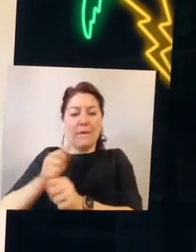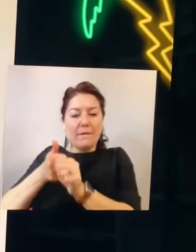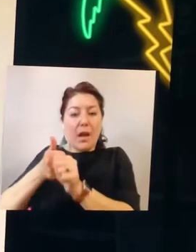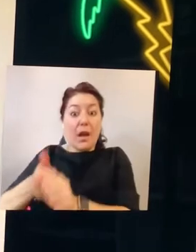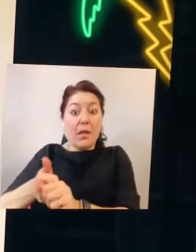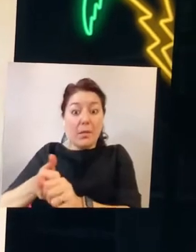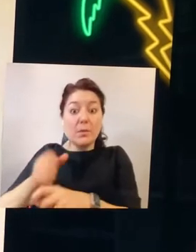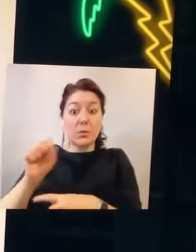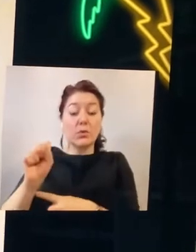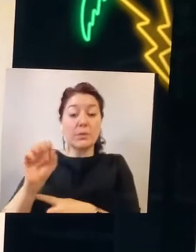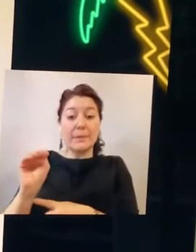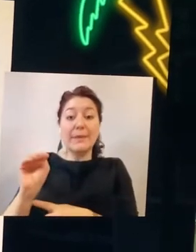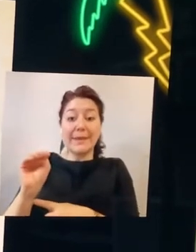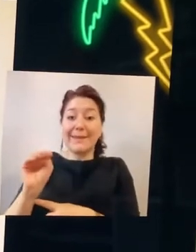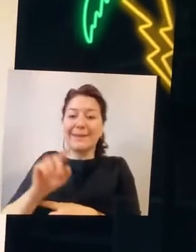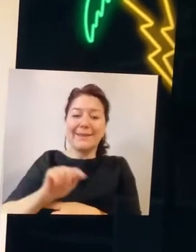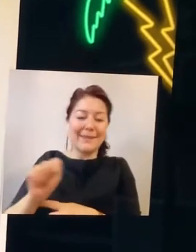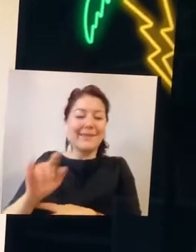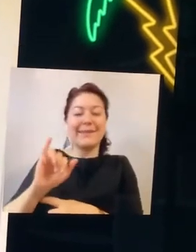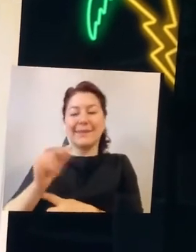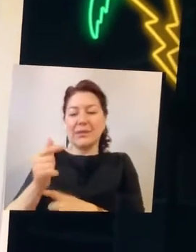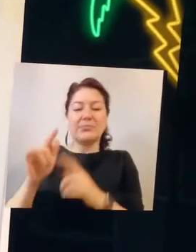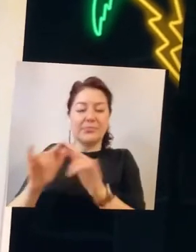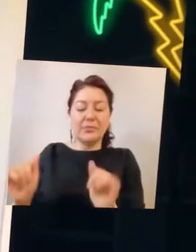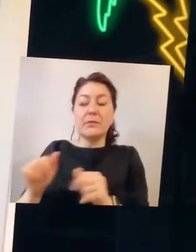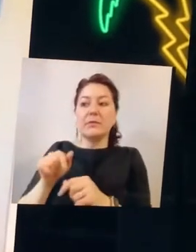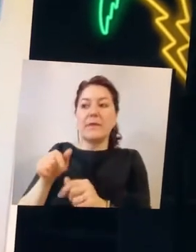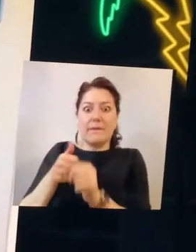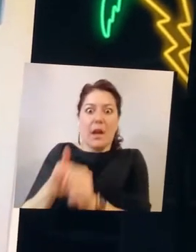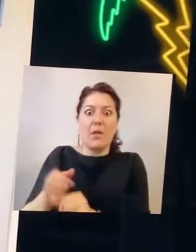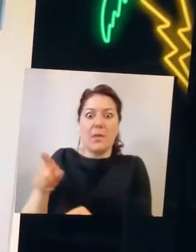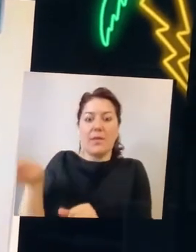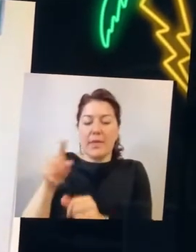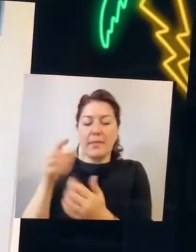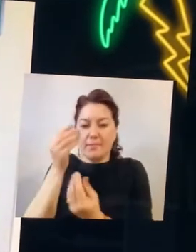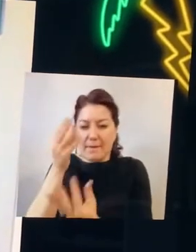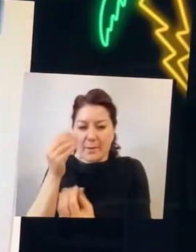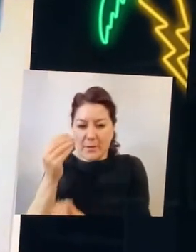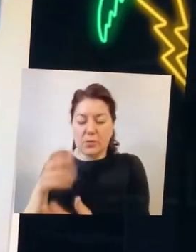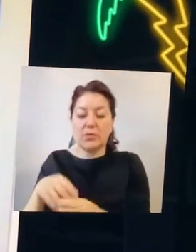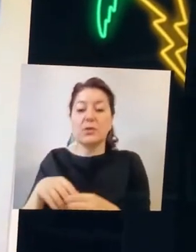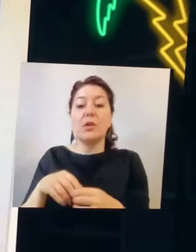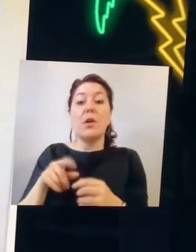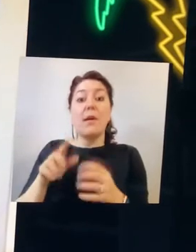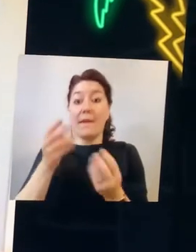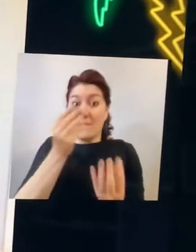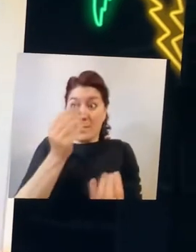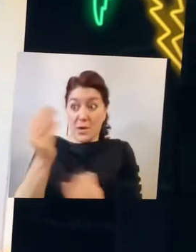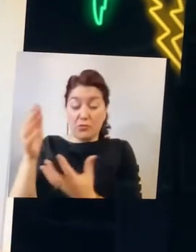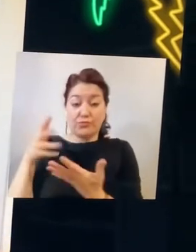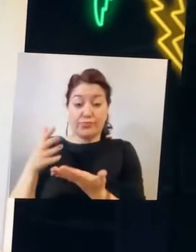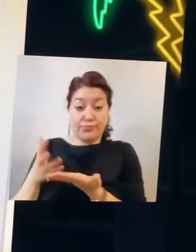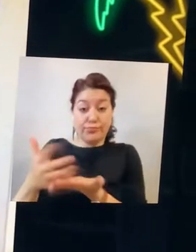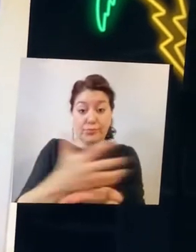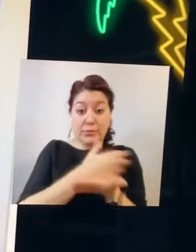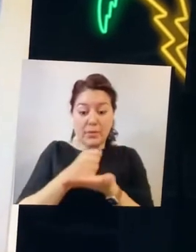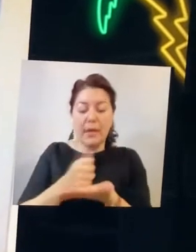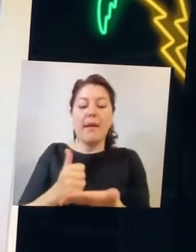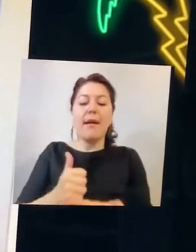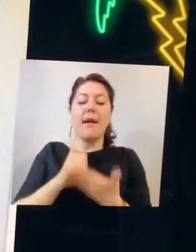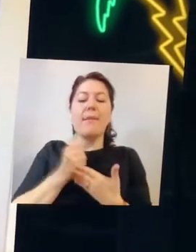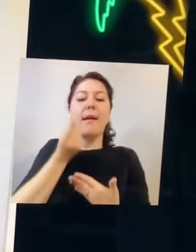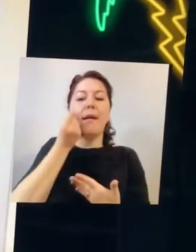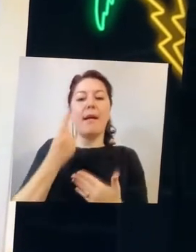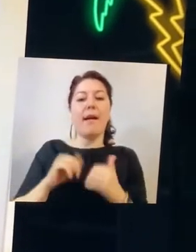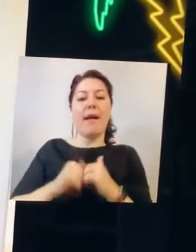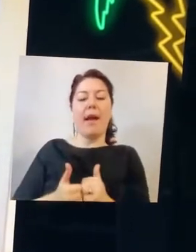all over the place. There's so much information out there. And once you get that information, it helps you understand how to frame your pitch so